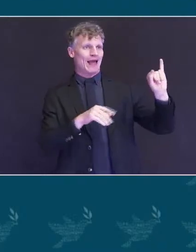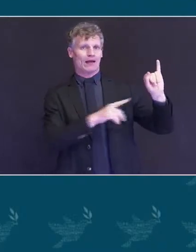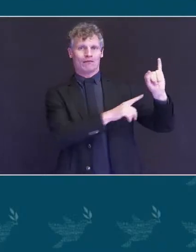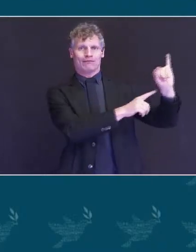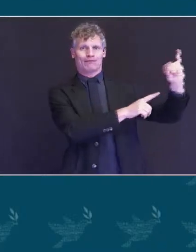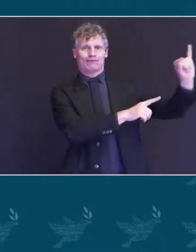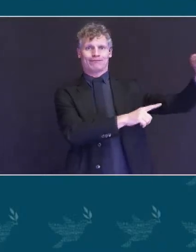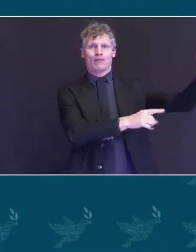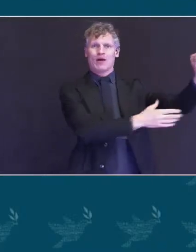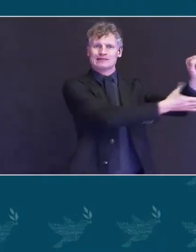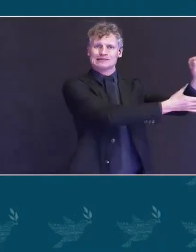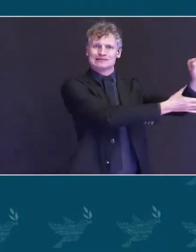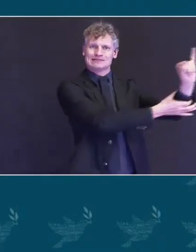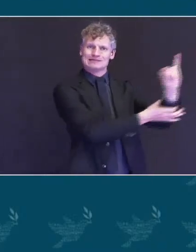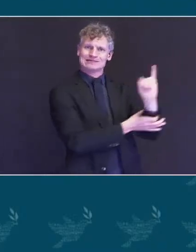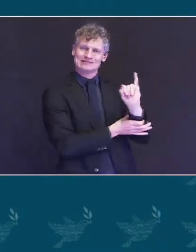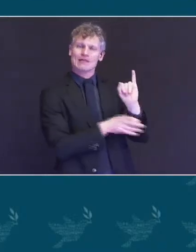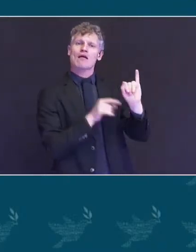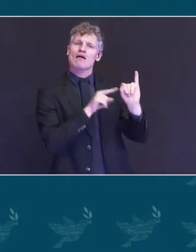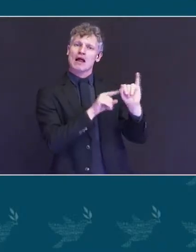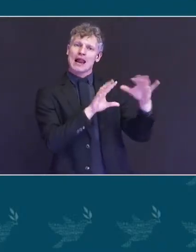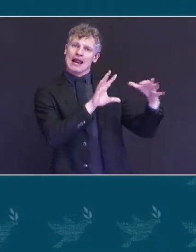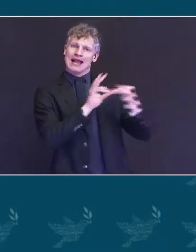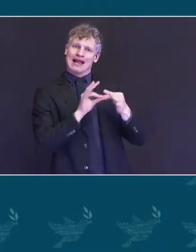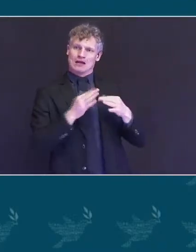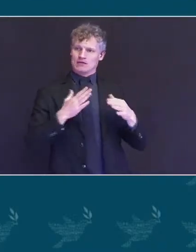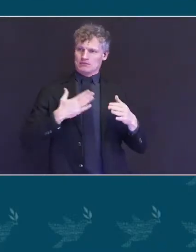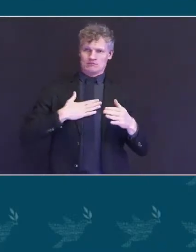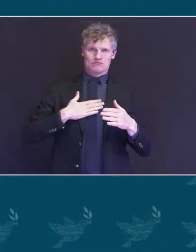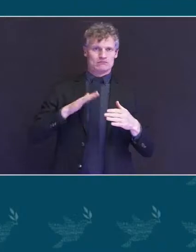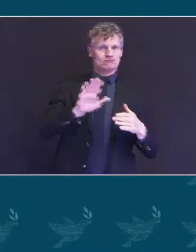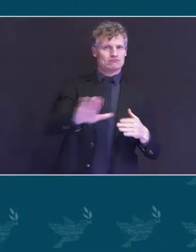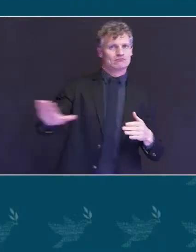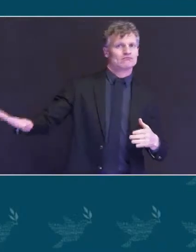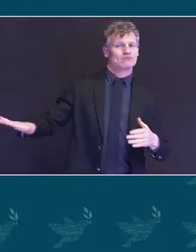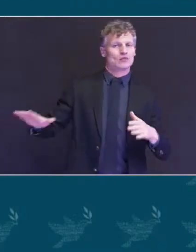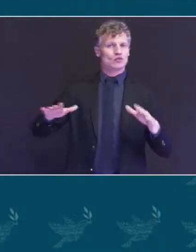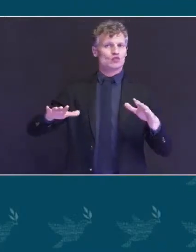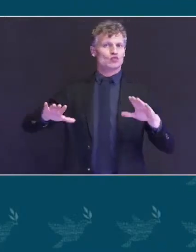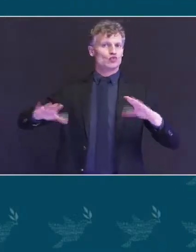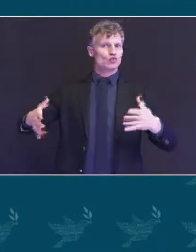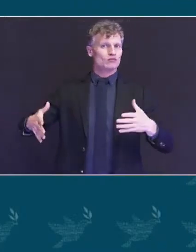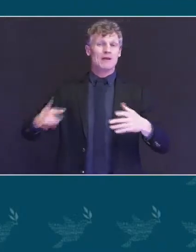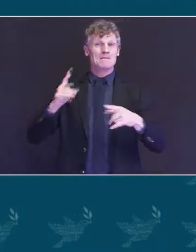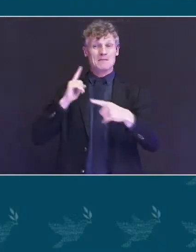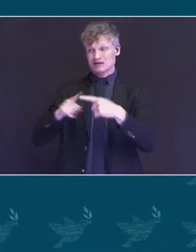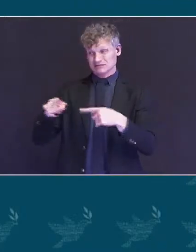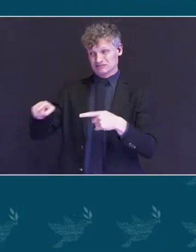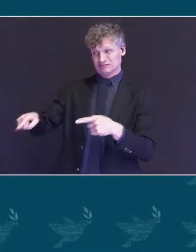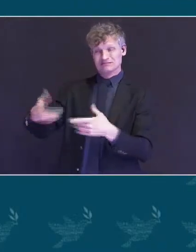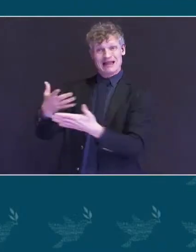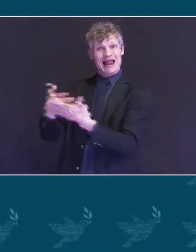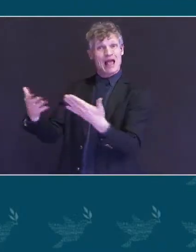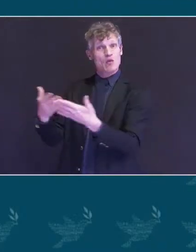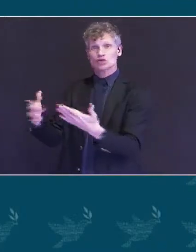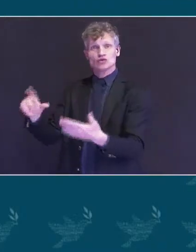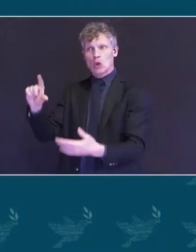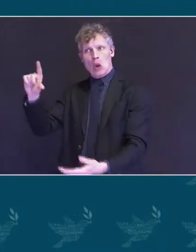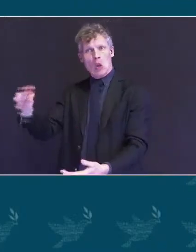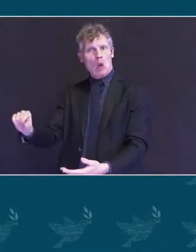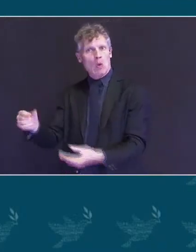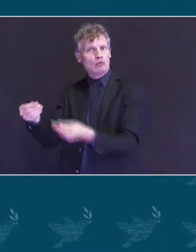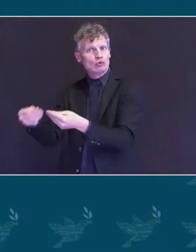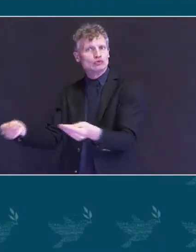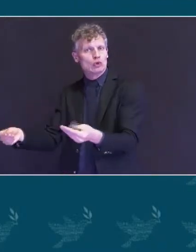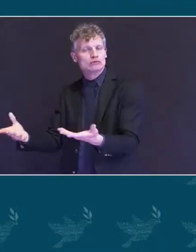can strengthen the digital presence of low-resource languages and ensure technological